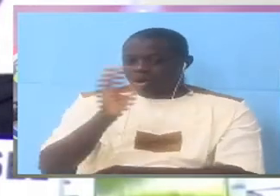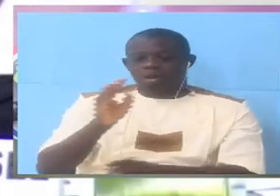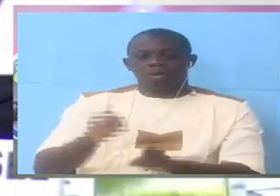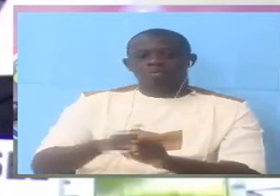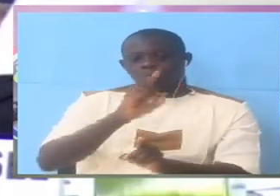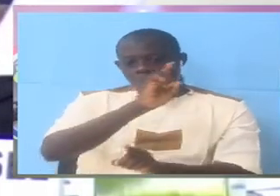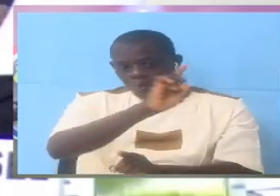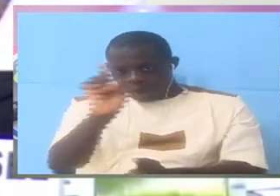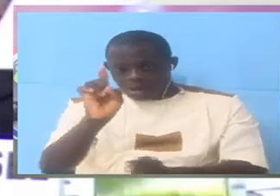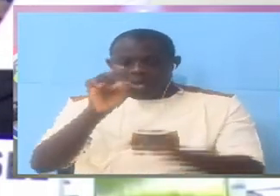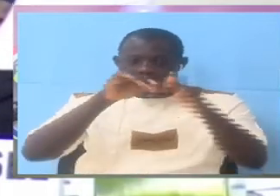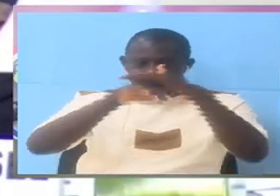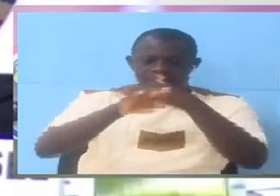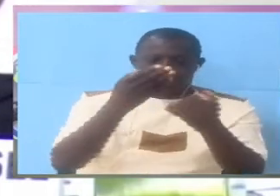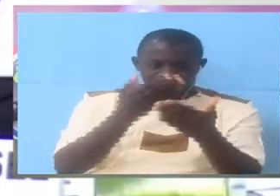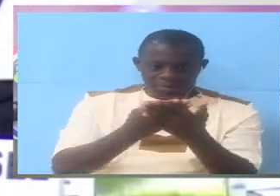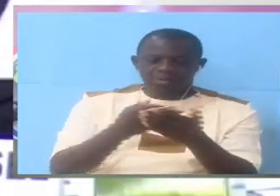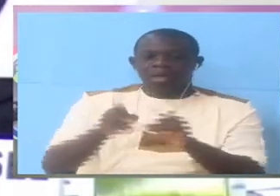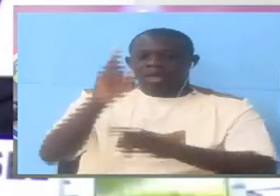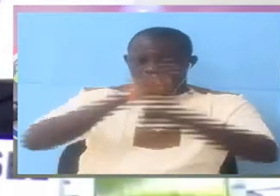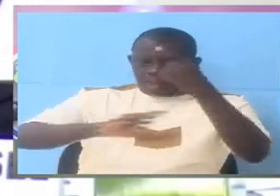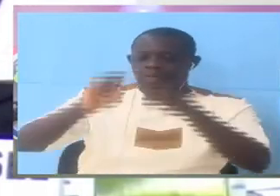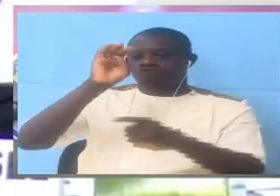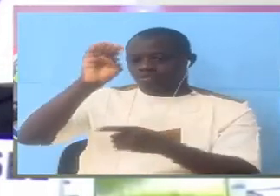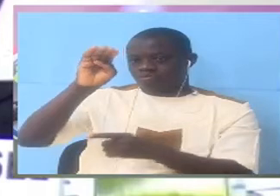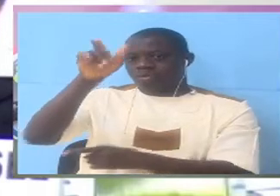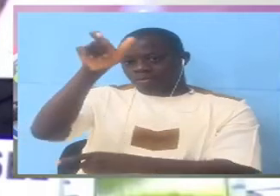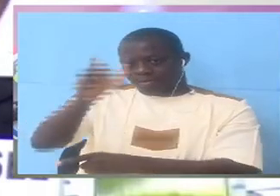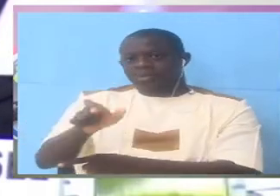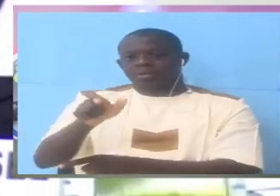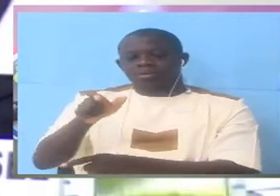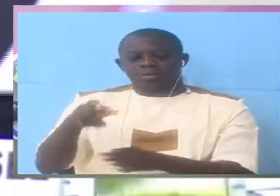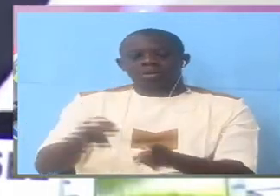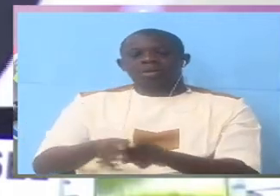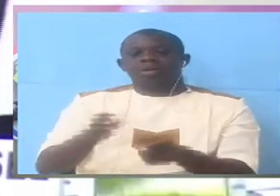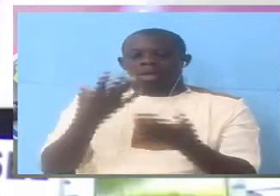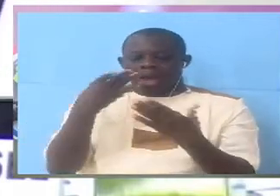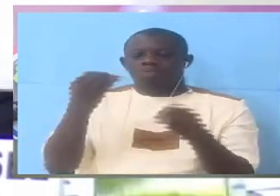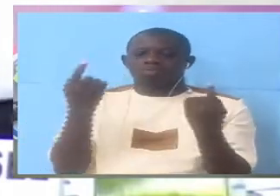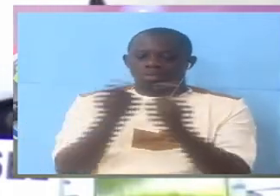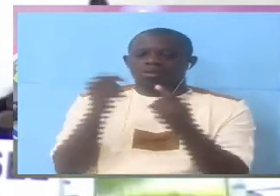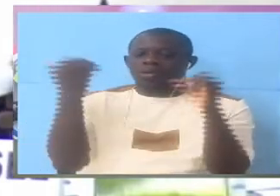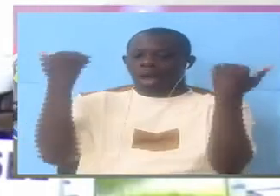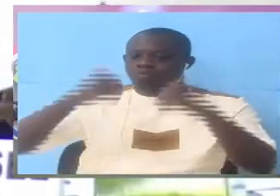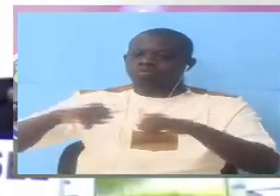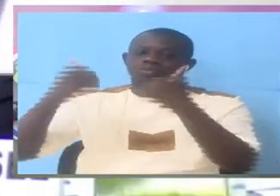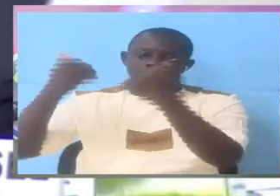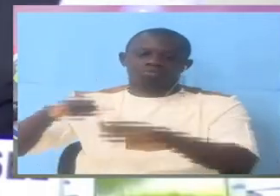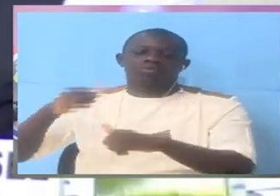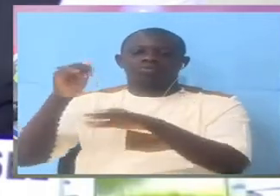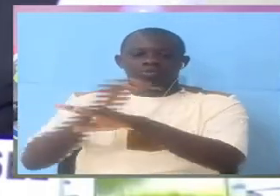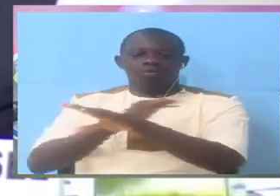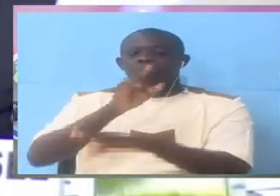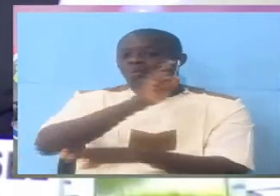will come and take somebody. Also he will go. This is how things went on. Is the